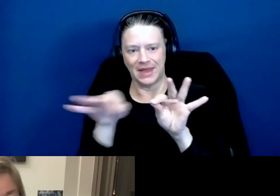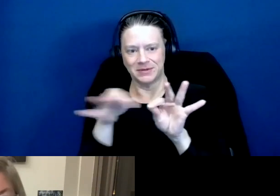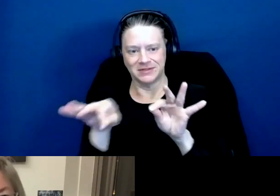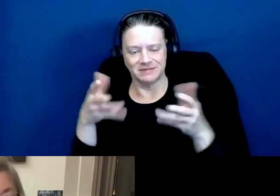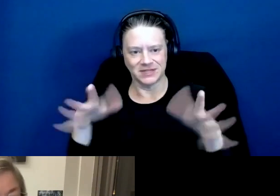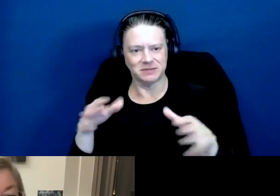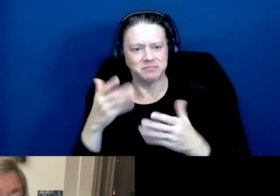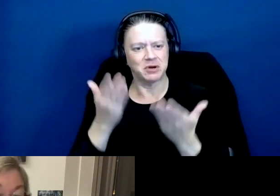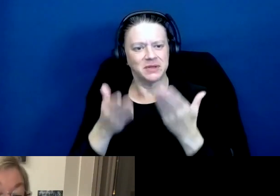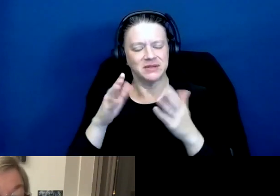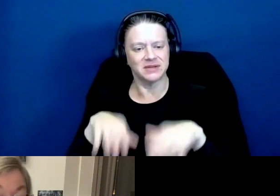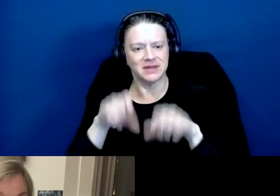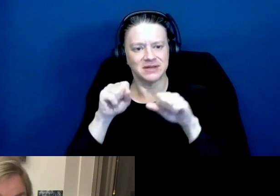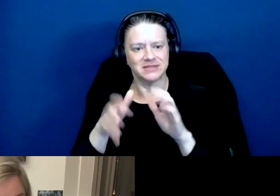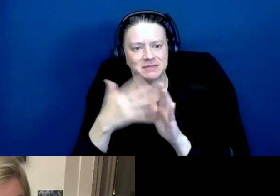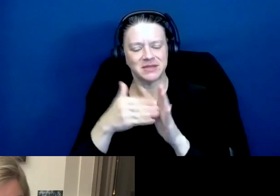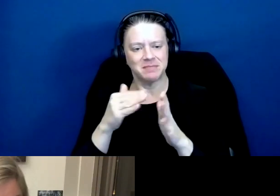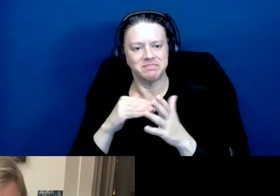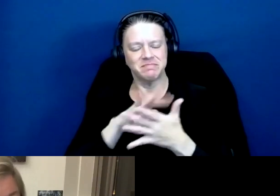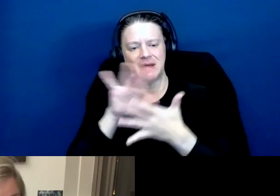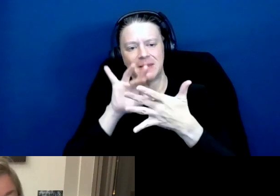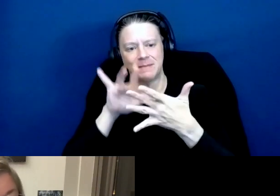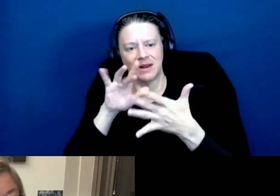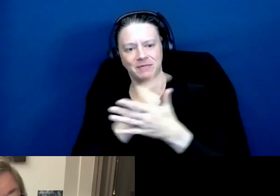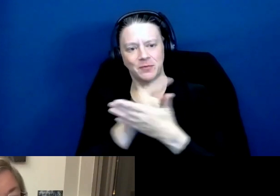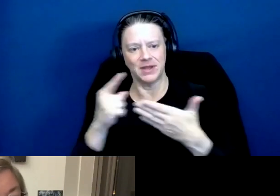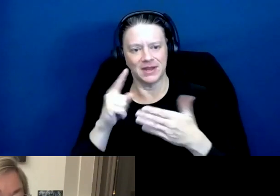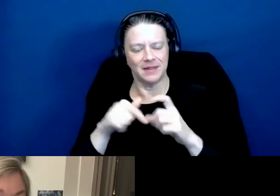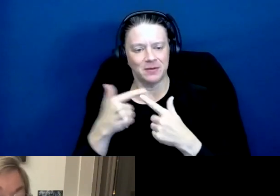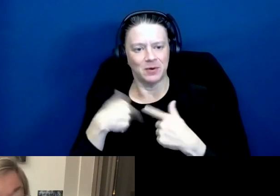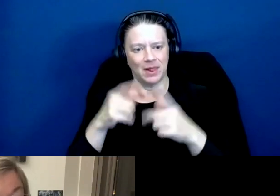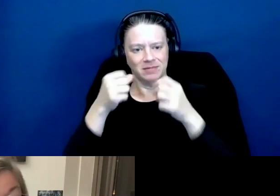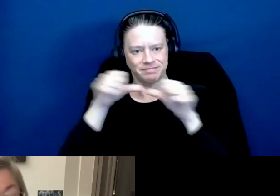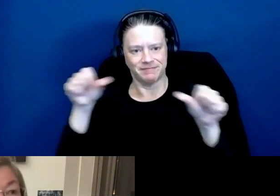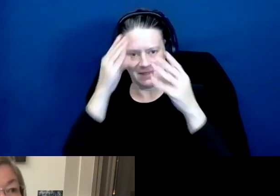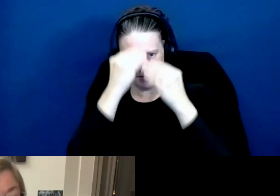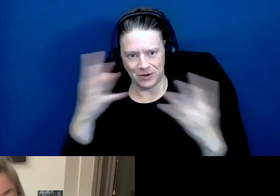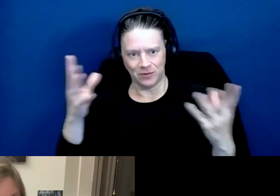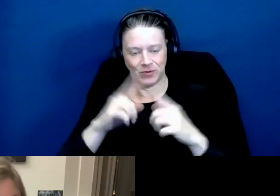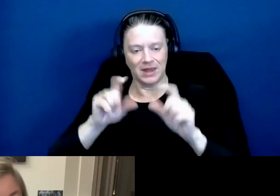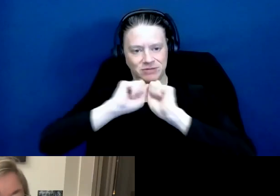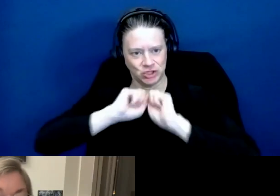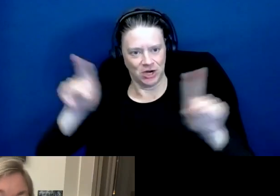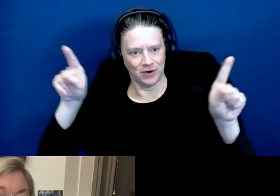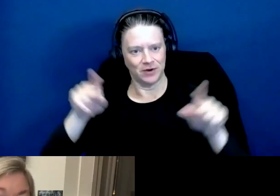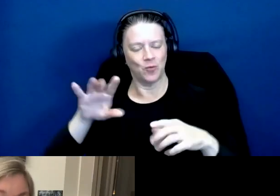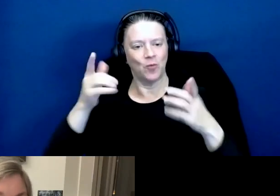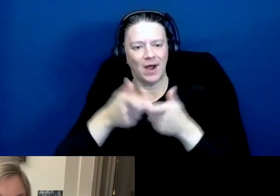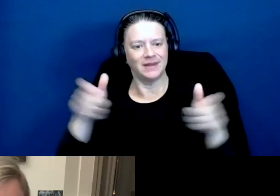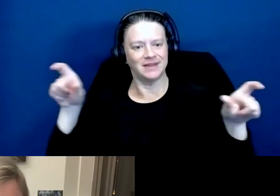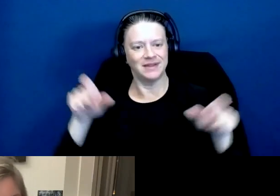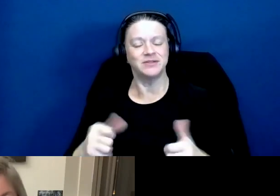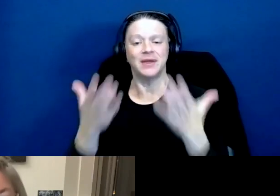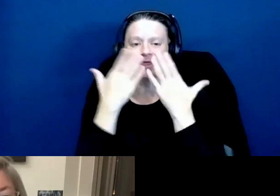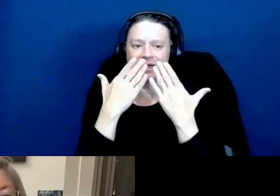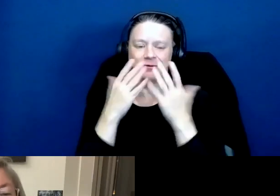probably take sometime midweek, and we'll let you know when it's up and about, and you can share it widely. So thank you all